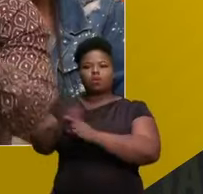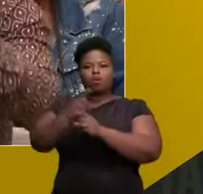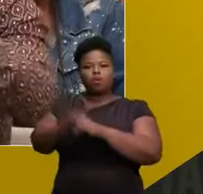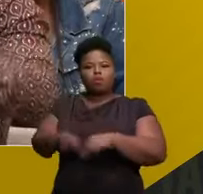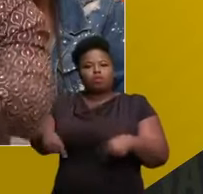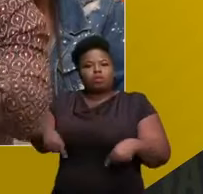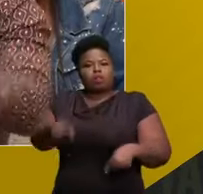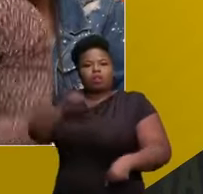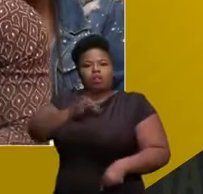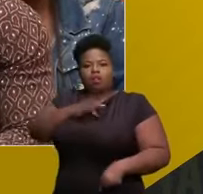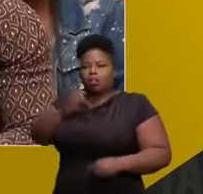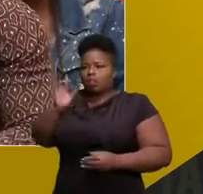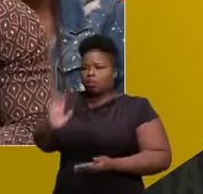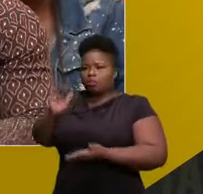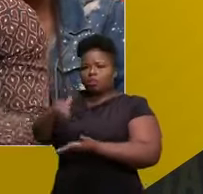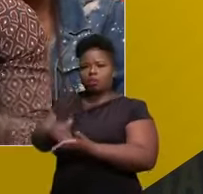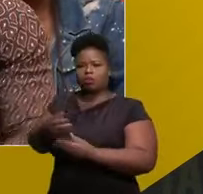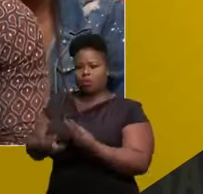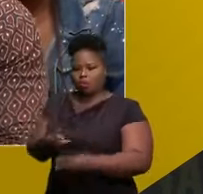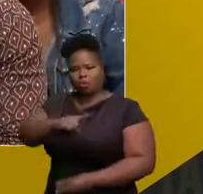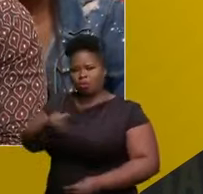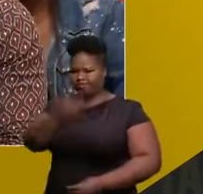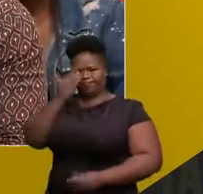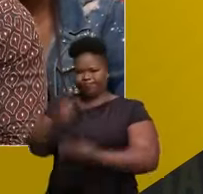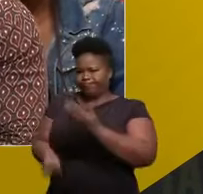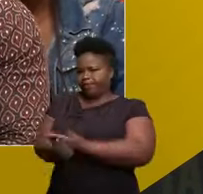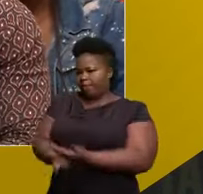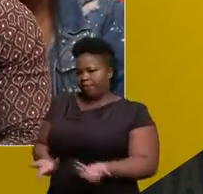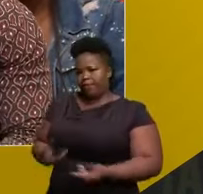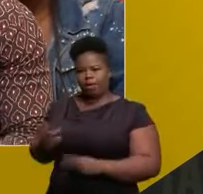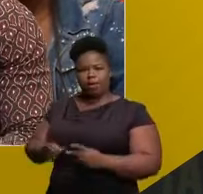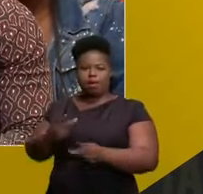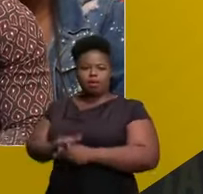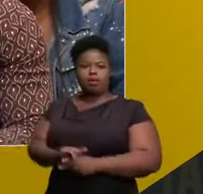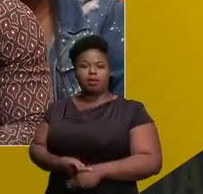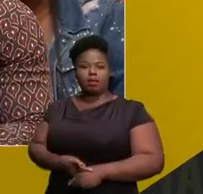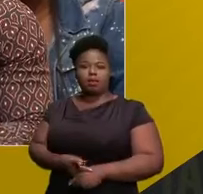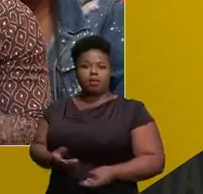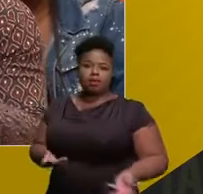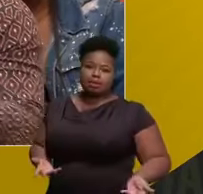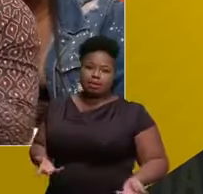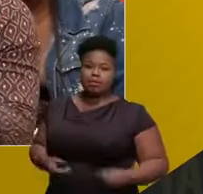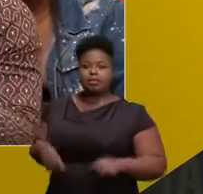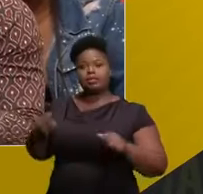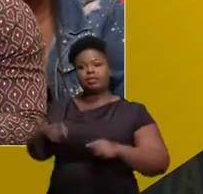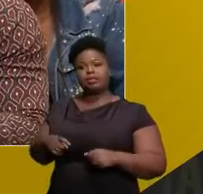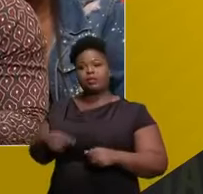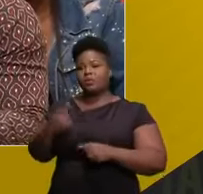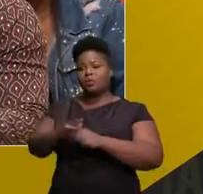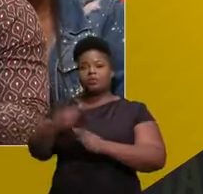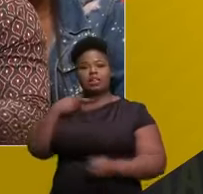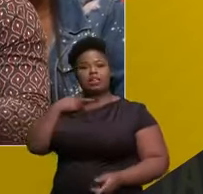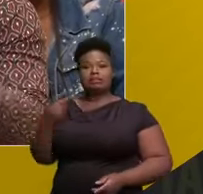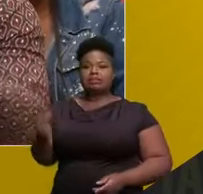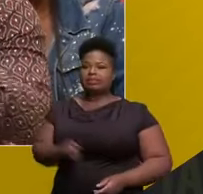teacher coming to work. Because you never know what's going to happen. And now, the biggest defeat, sure, when your fear is